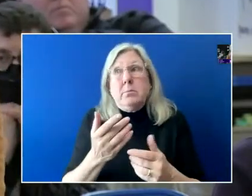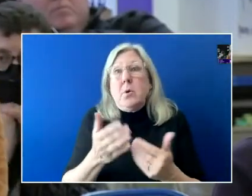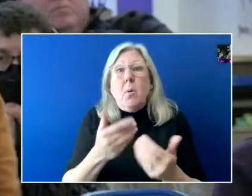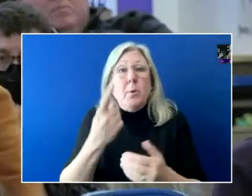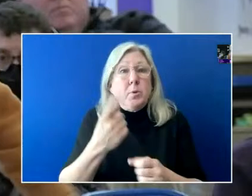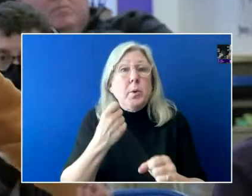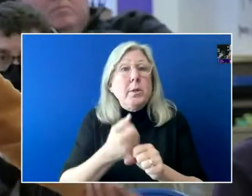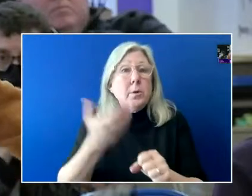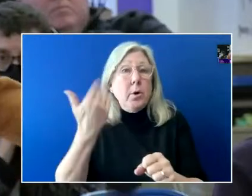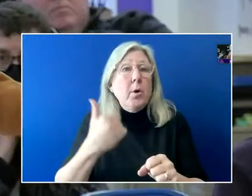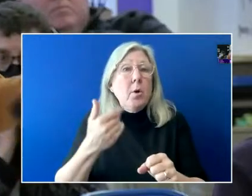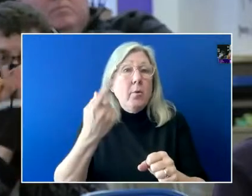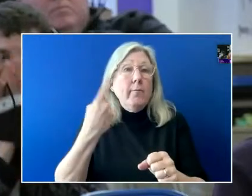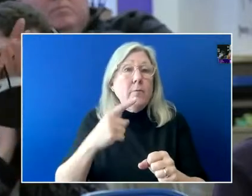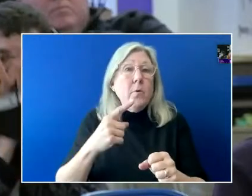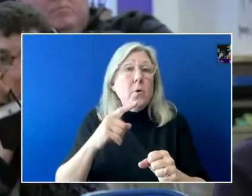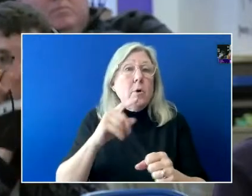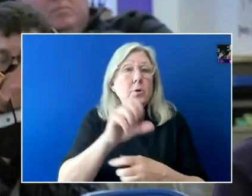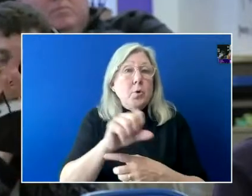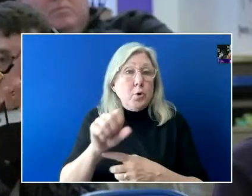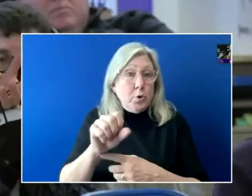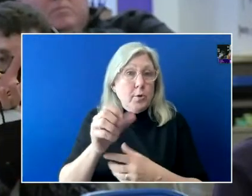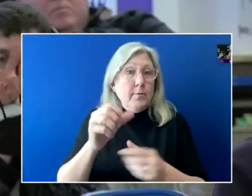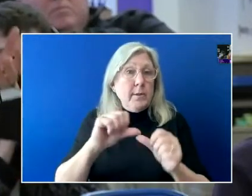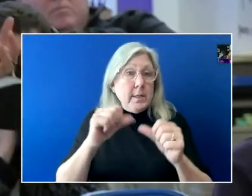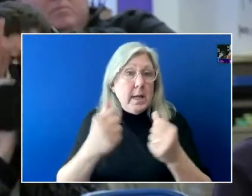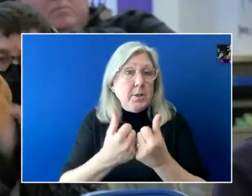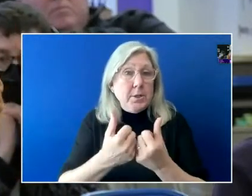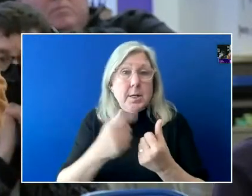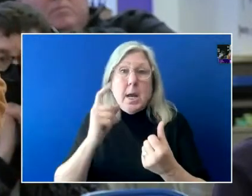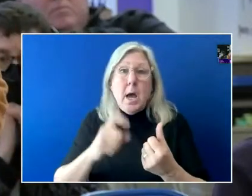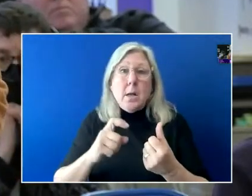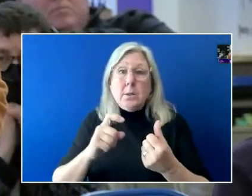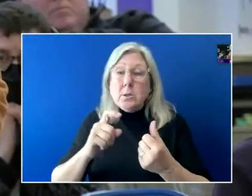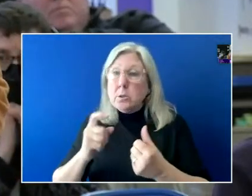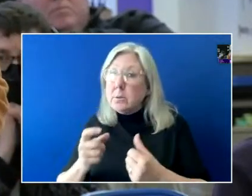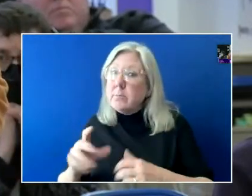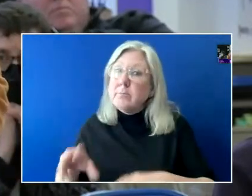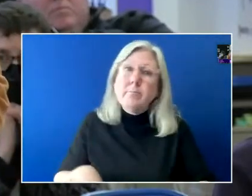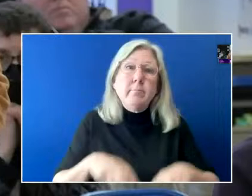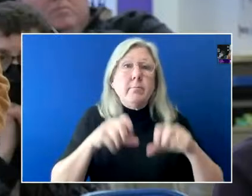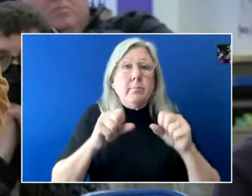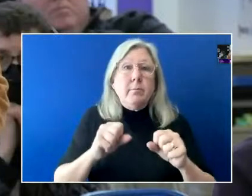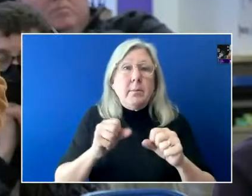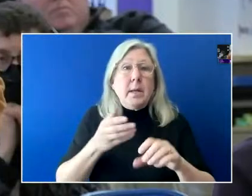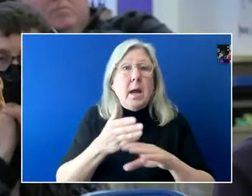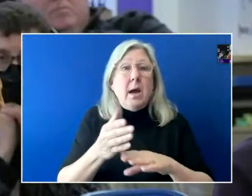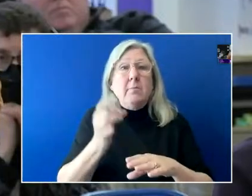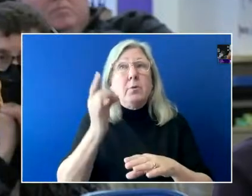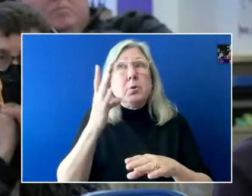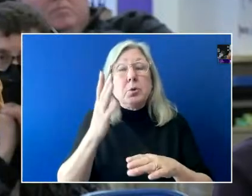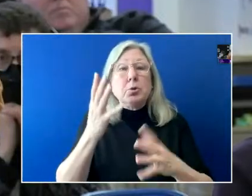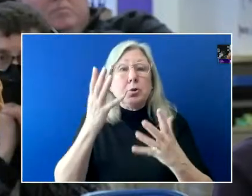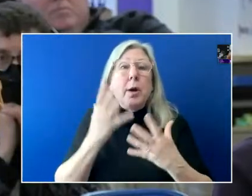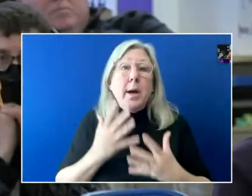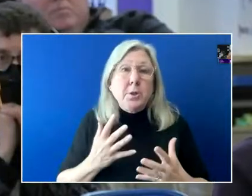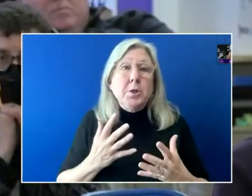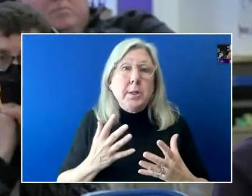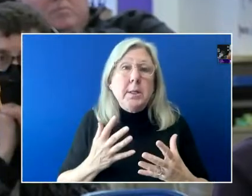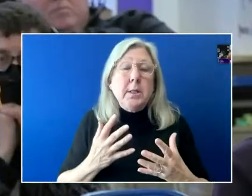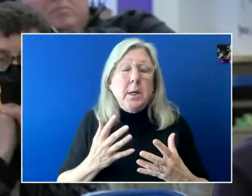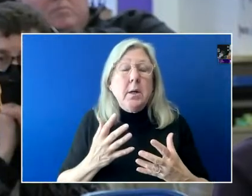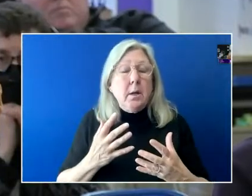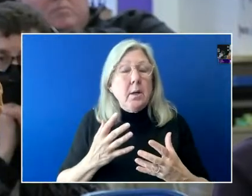social service agencies that had to really step up in a really big way um after a really immense tragedy so I really want to advocate for giving